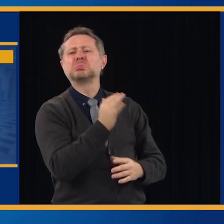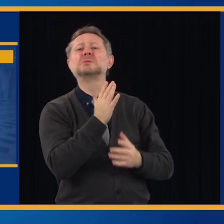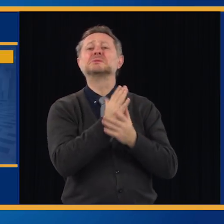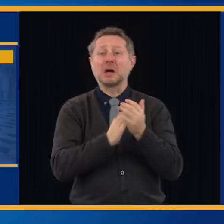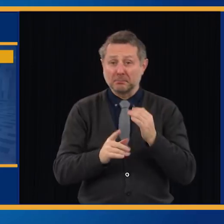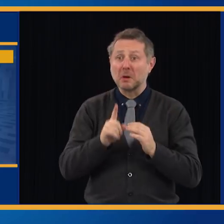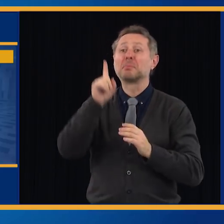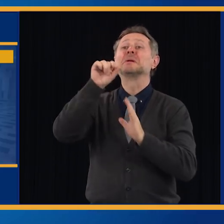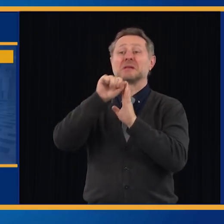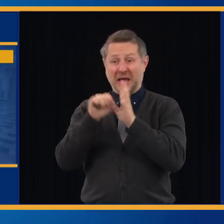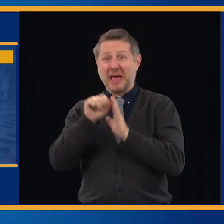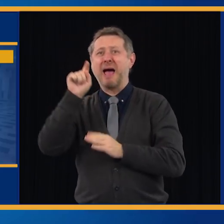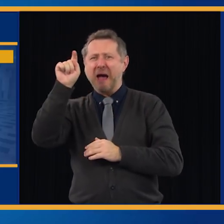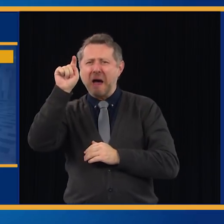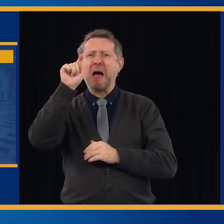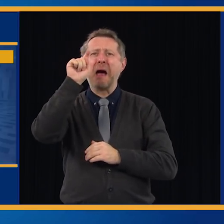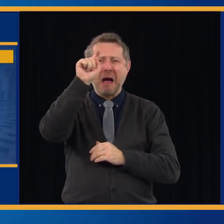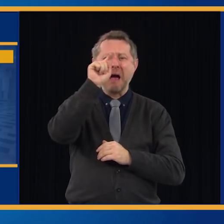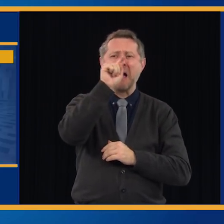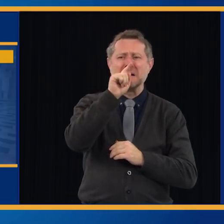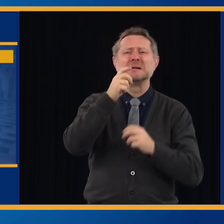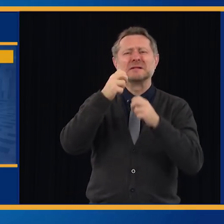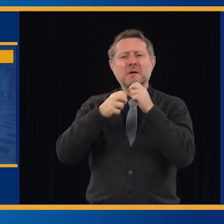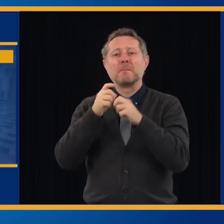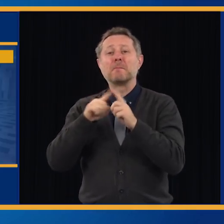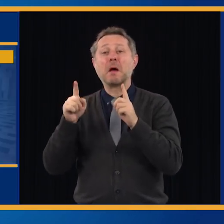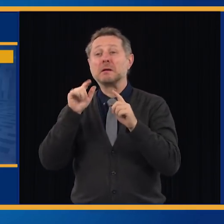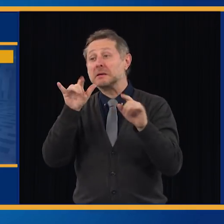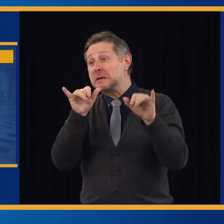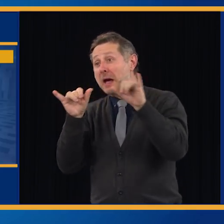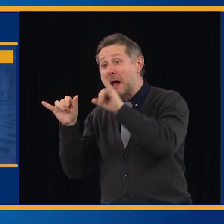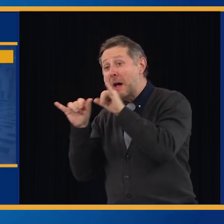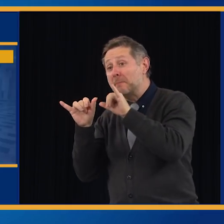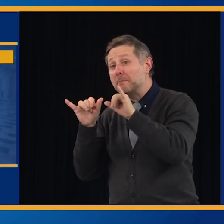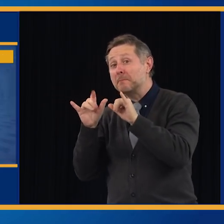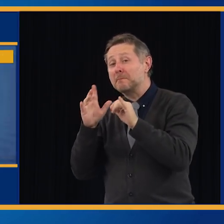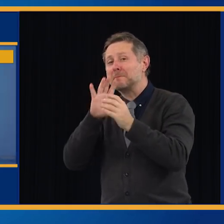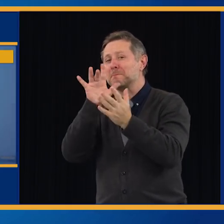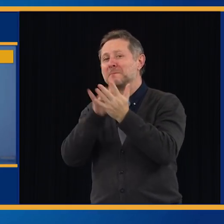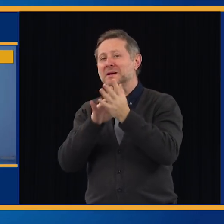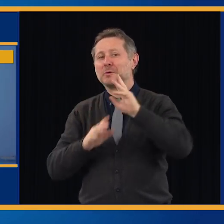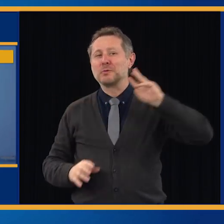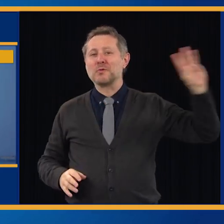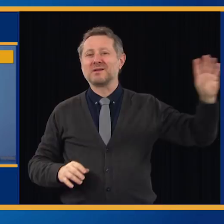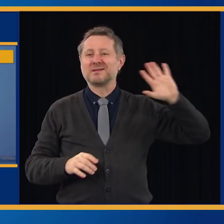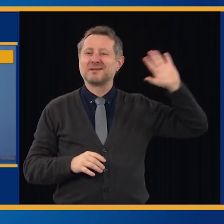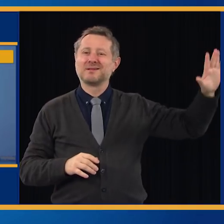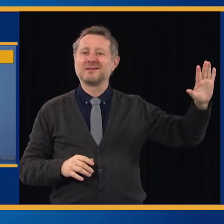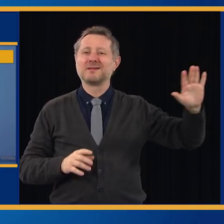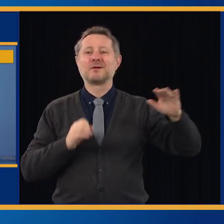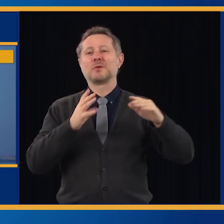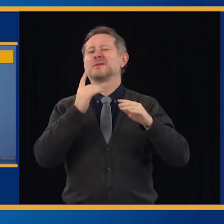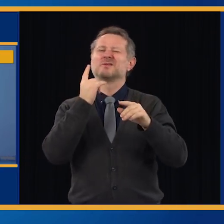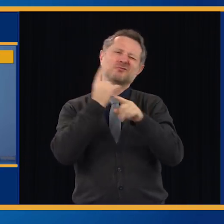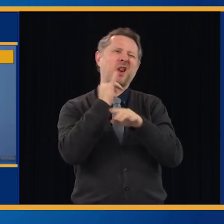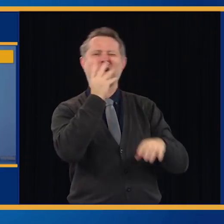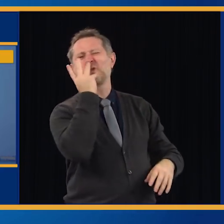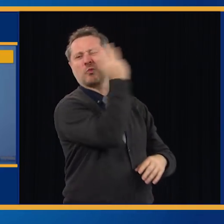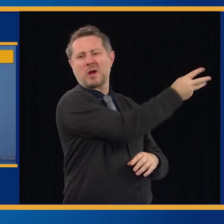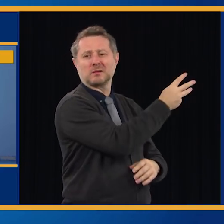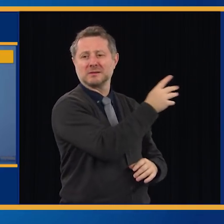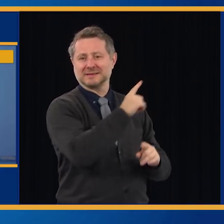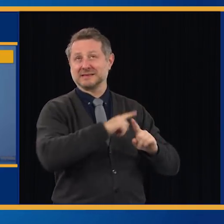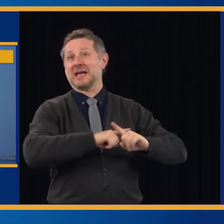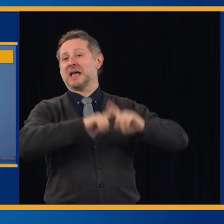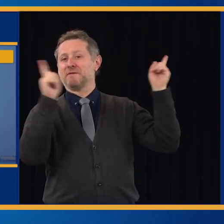problem that's comparable to states in the Midwest or the West. Much, much different than New York